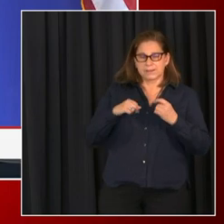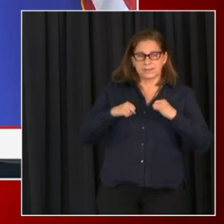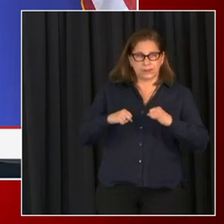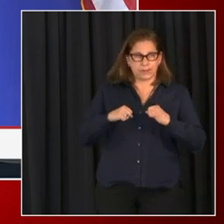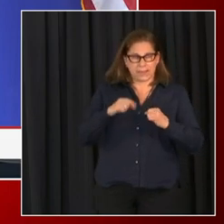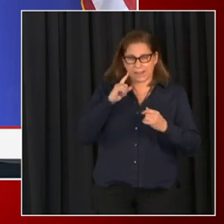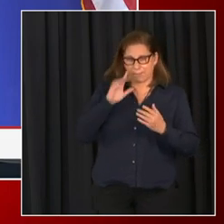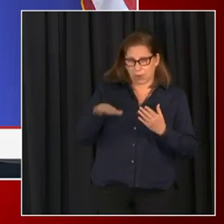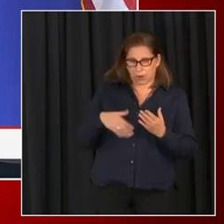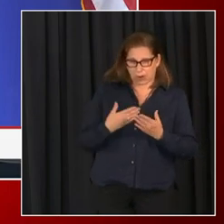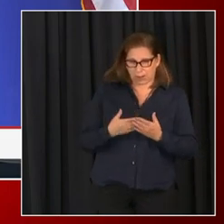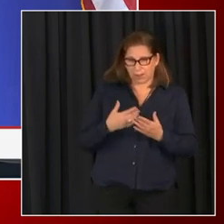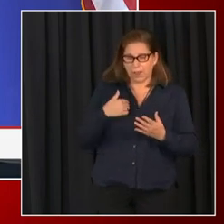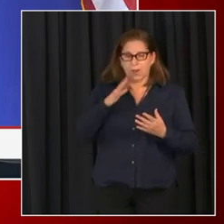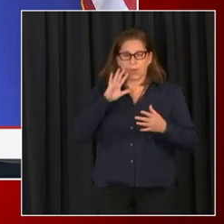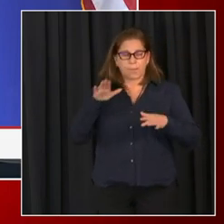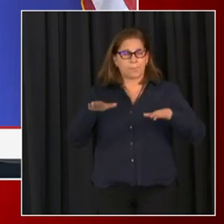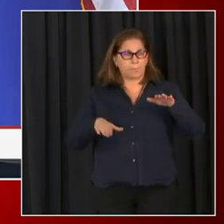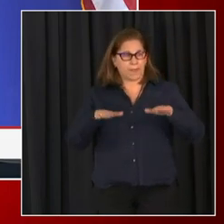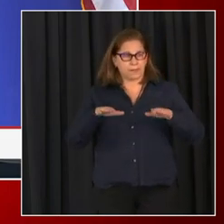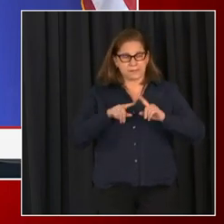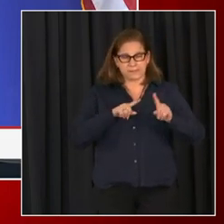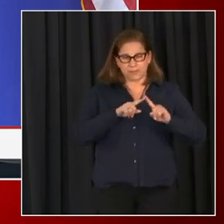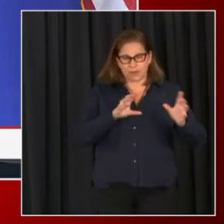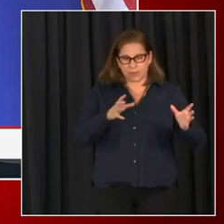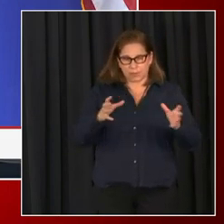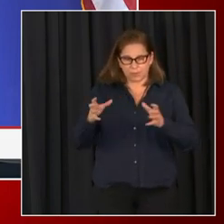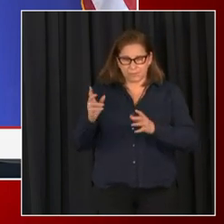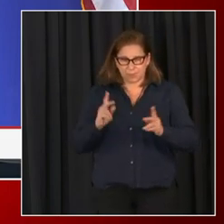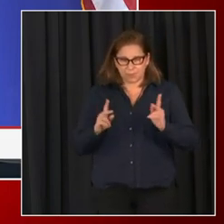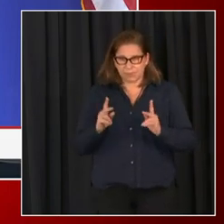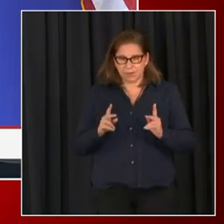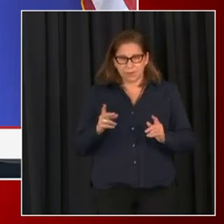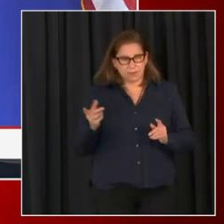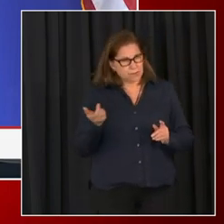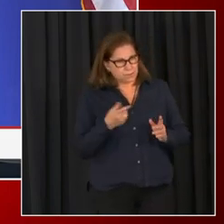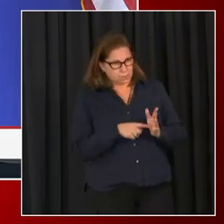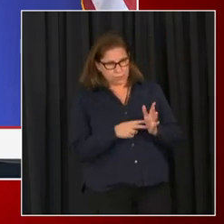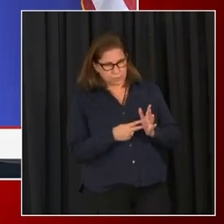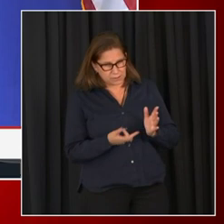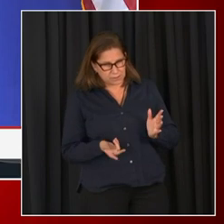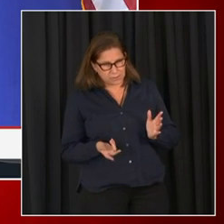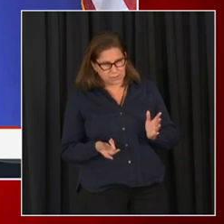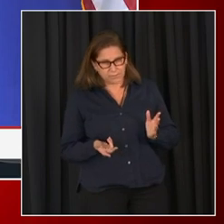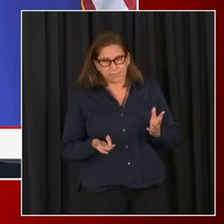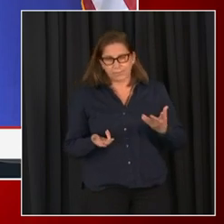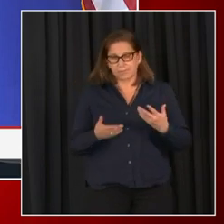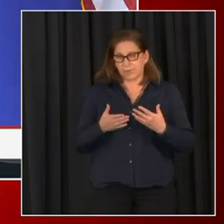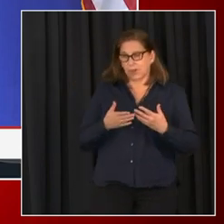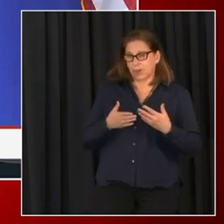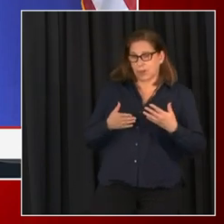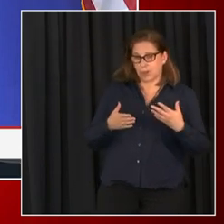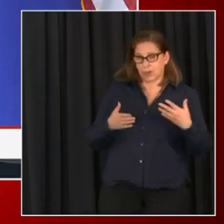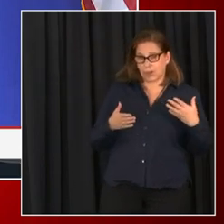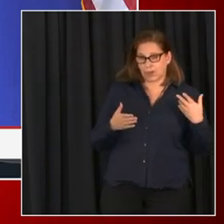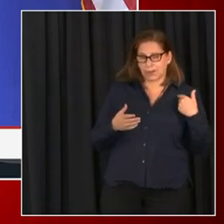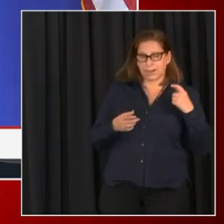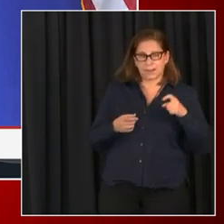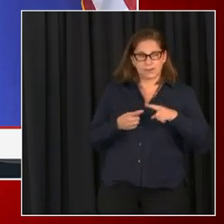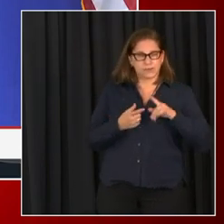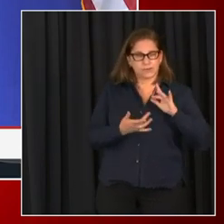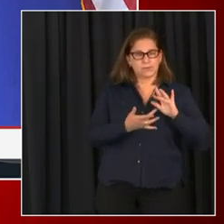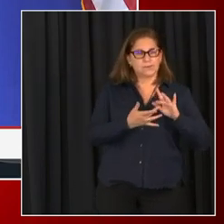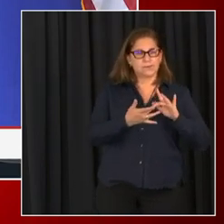call a balance is that early on, there is going to be a need to reach the groups who are the